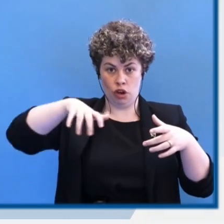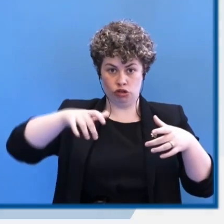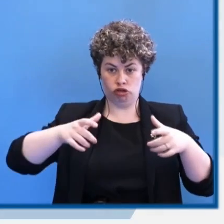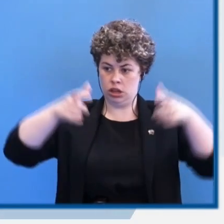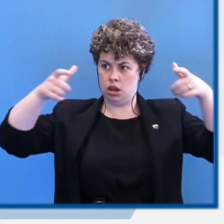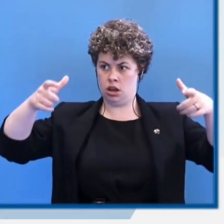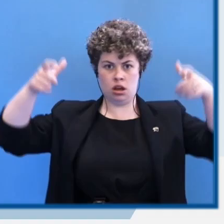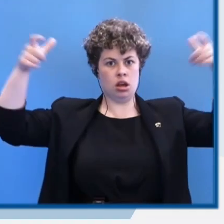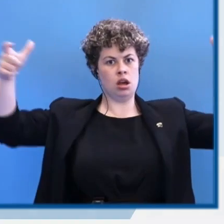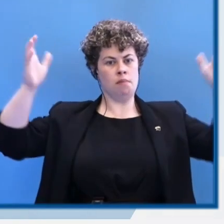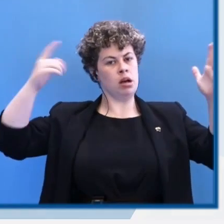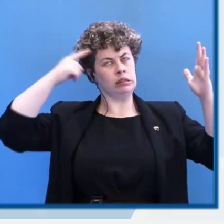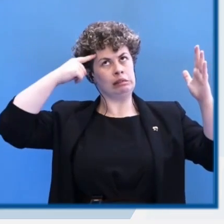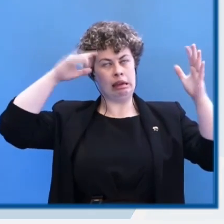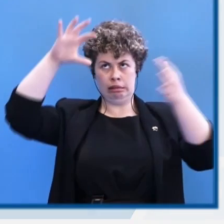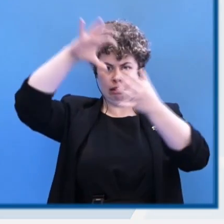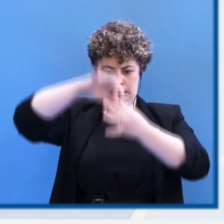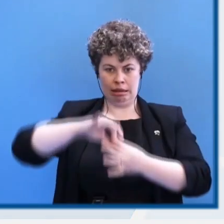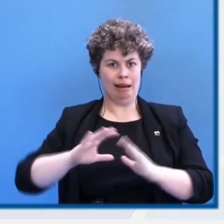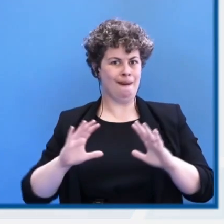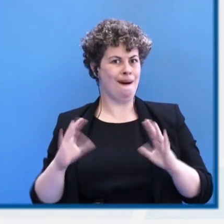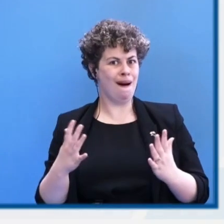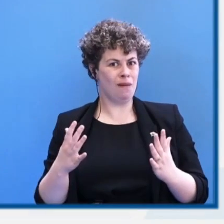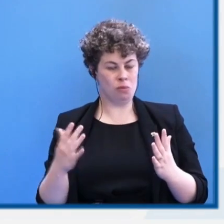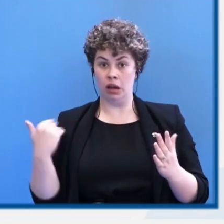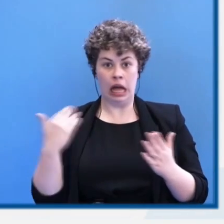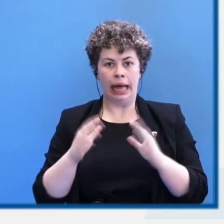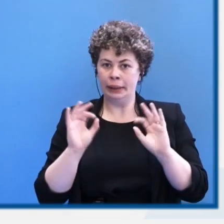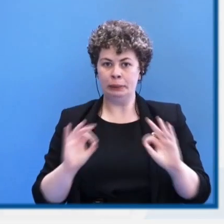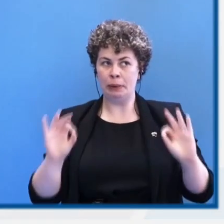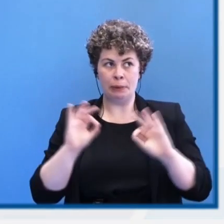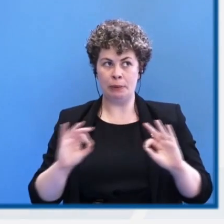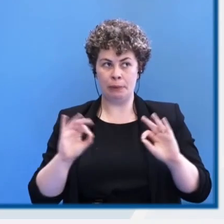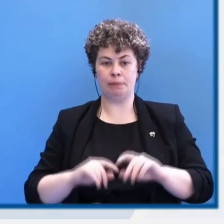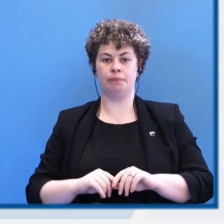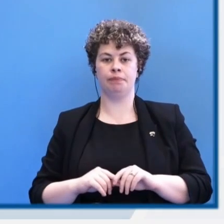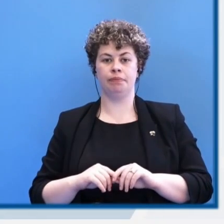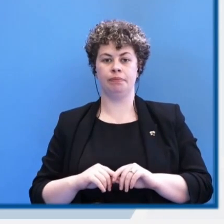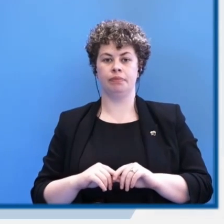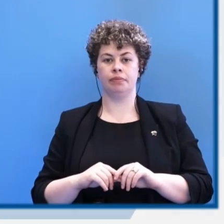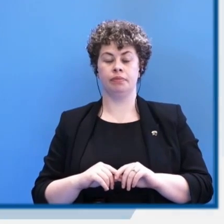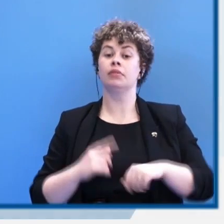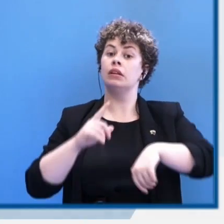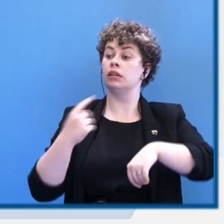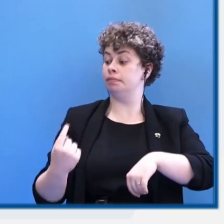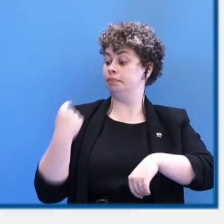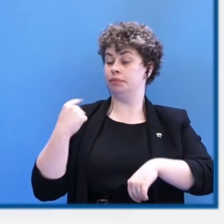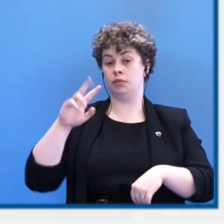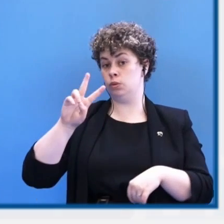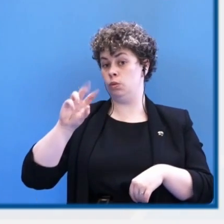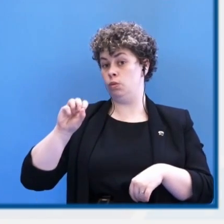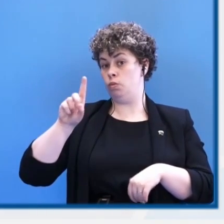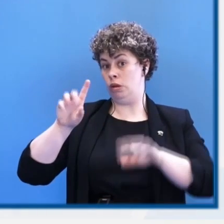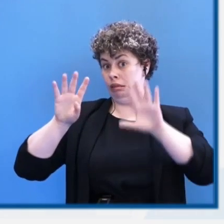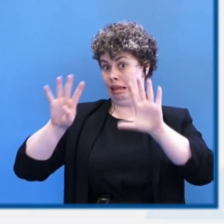The Global Sustainable Development Report, which was released in 2019, indicated that in terms